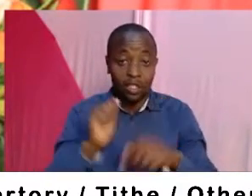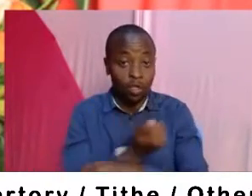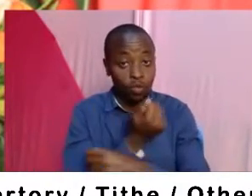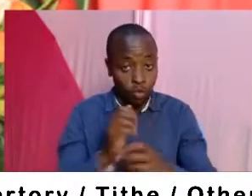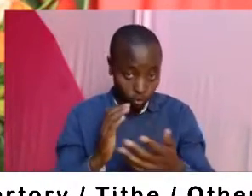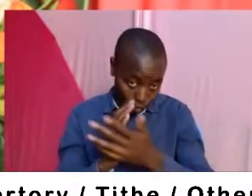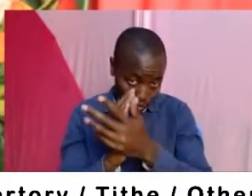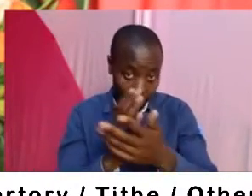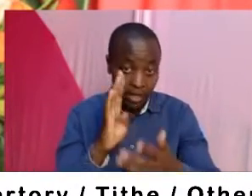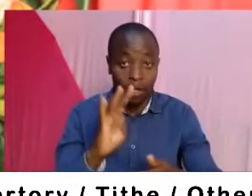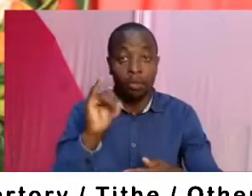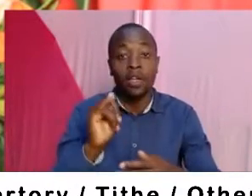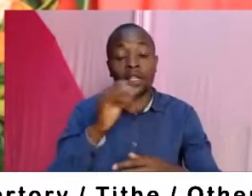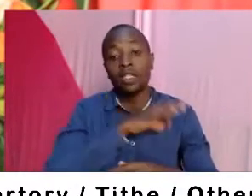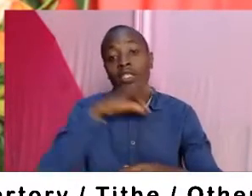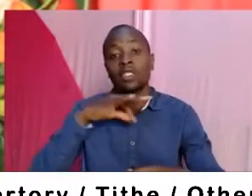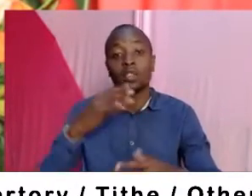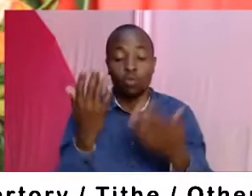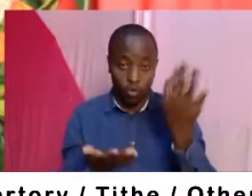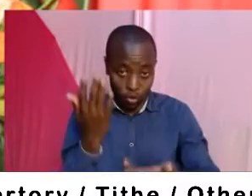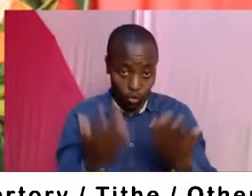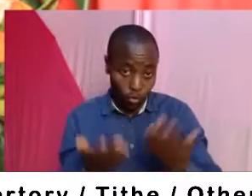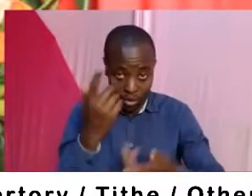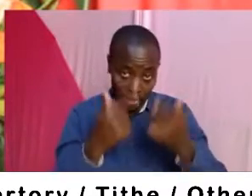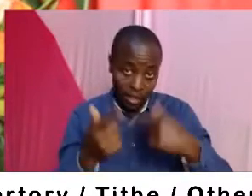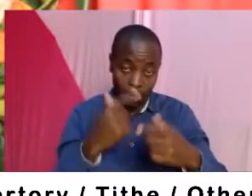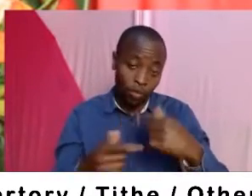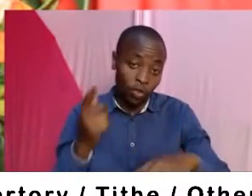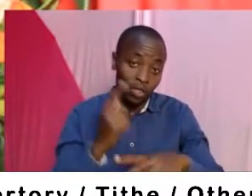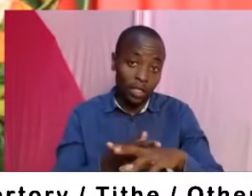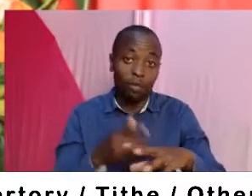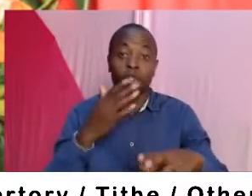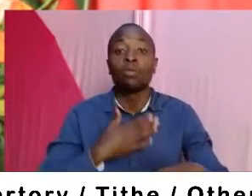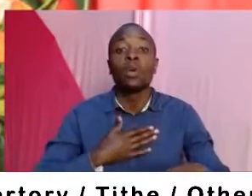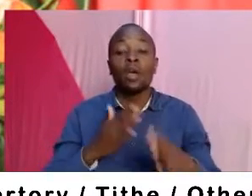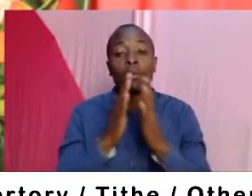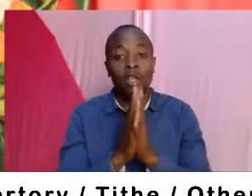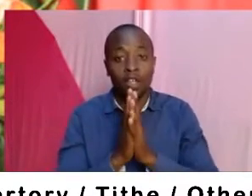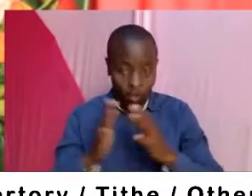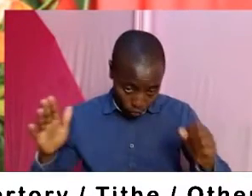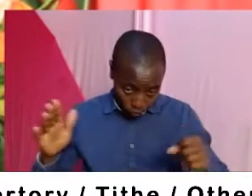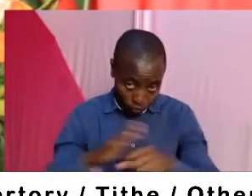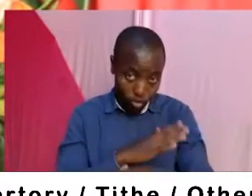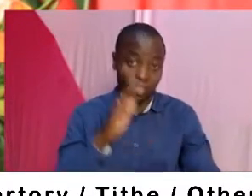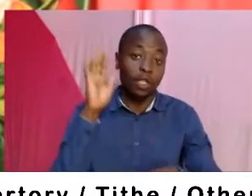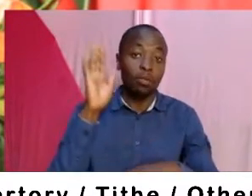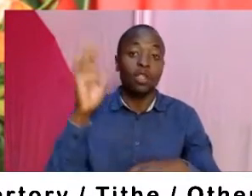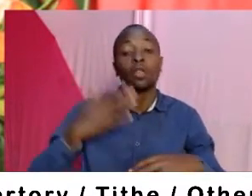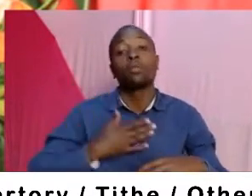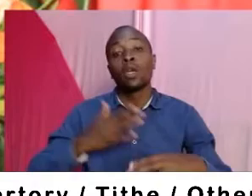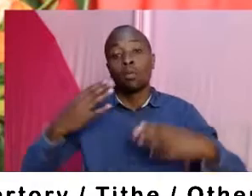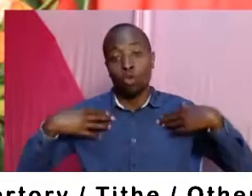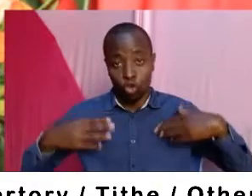by the Spirit. So may we reach that point. And it is my prayer also to fully submit my body to